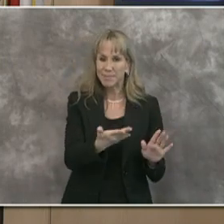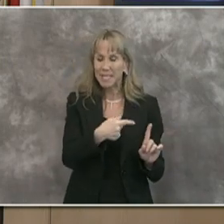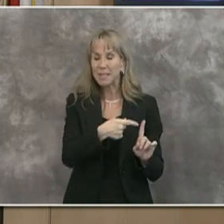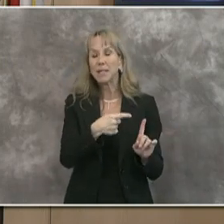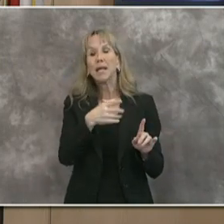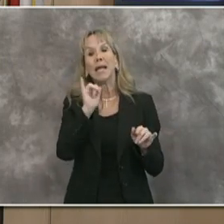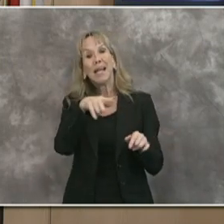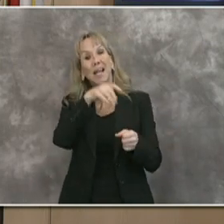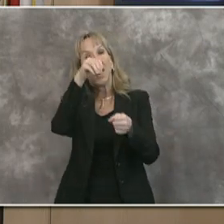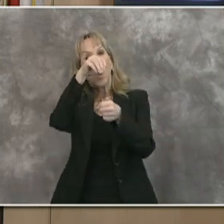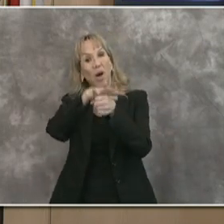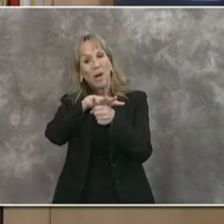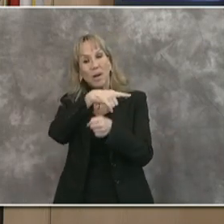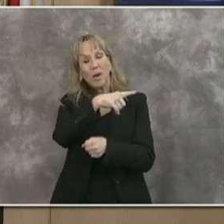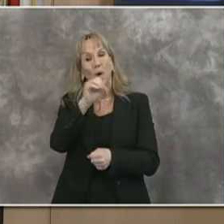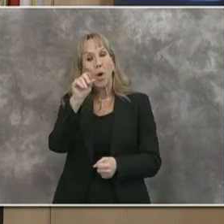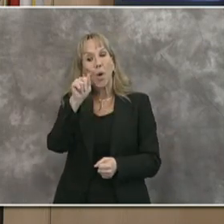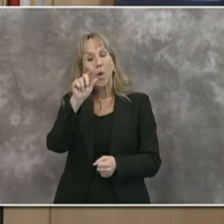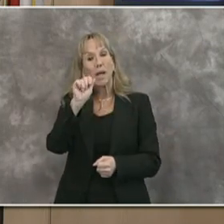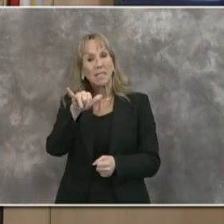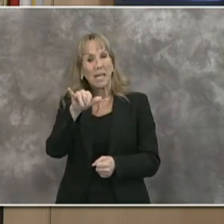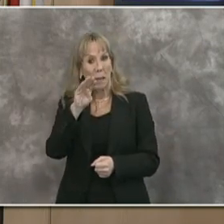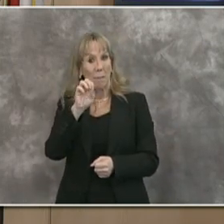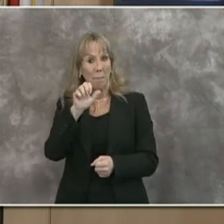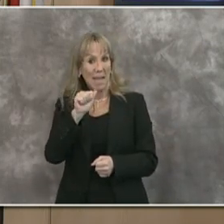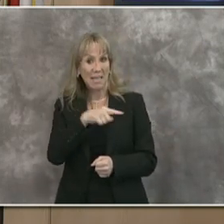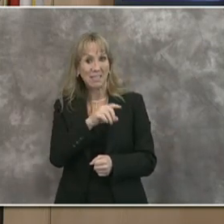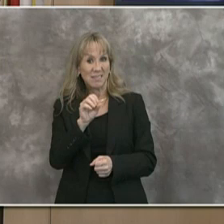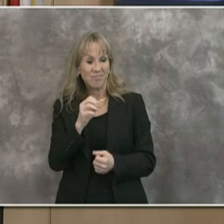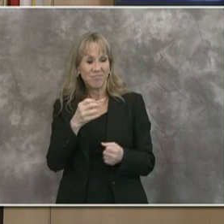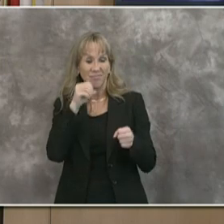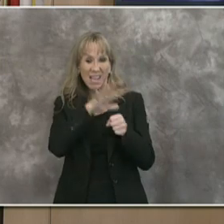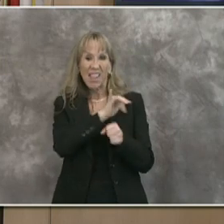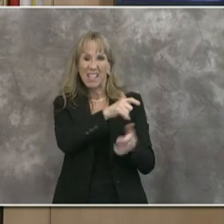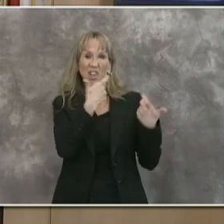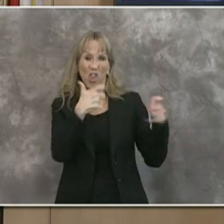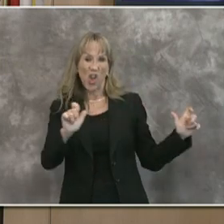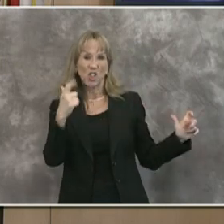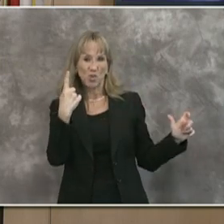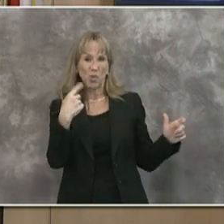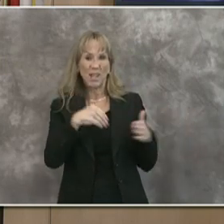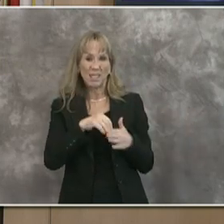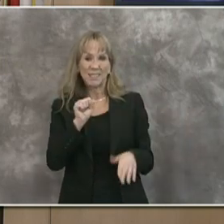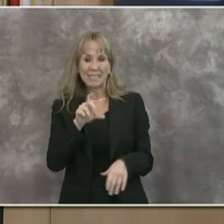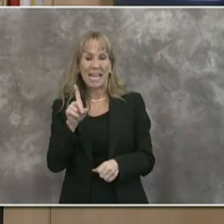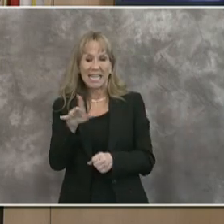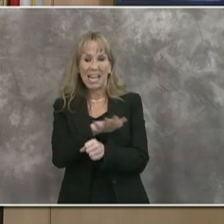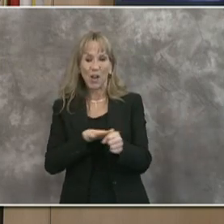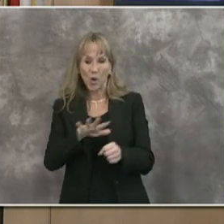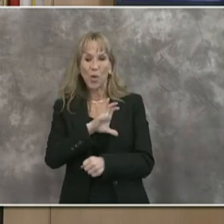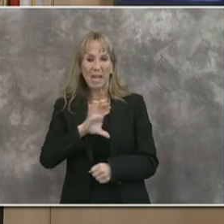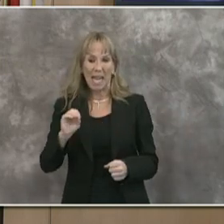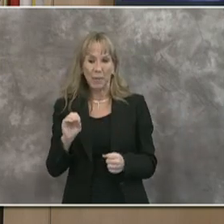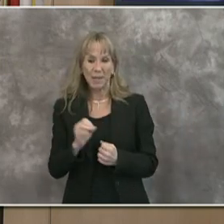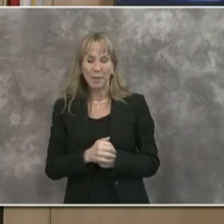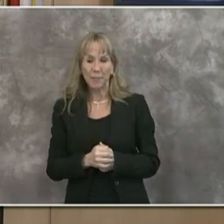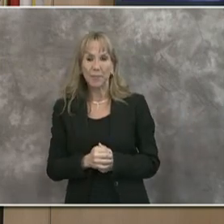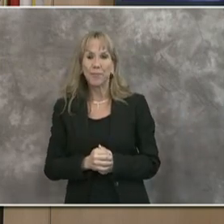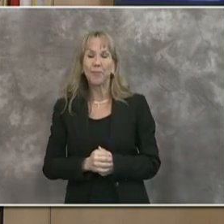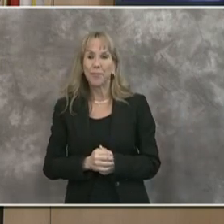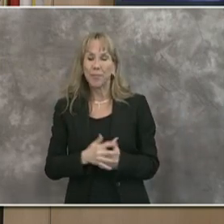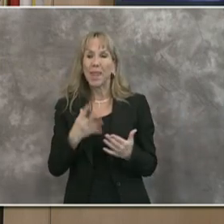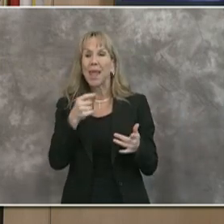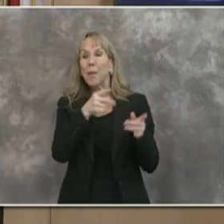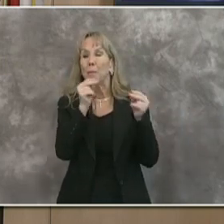the outbreak at Otay Mesa, I will say that it is the largest outbreak in the county of San Diego, but